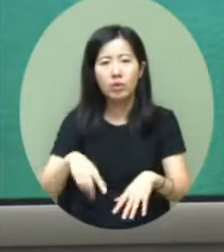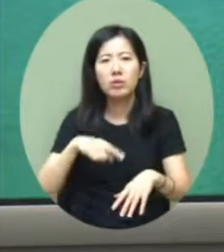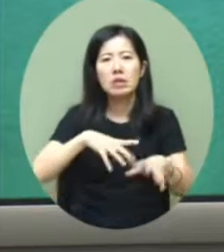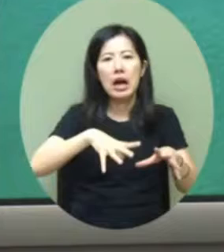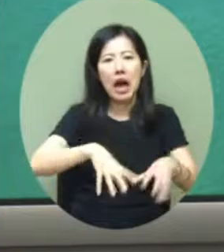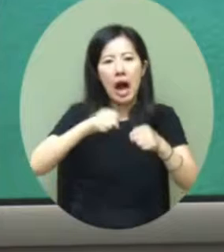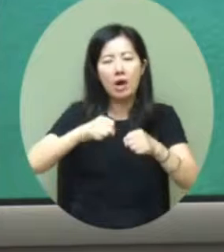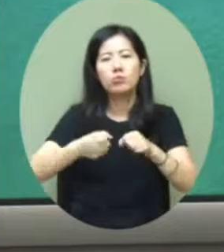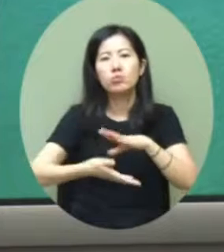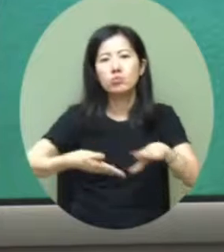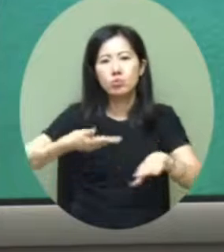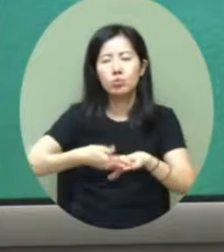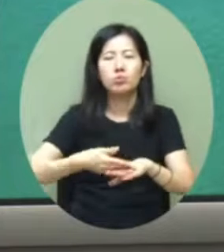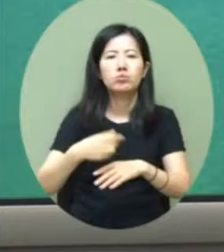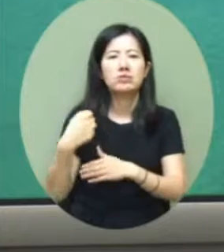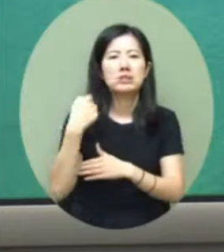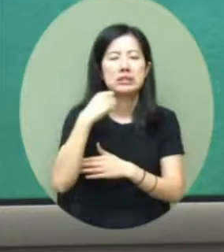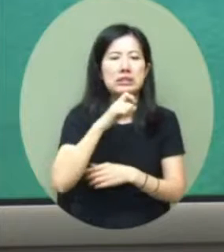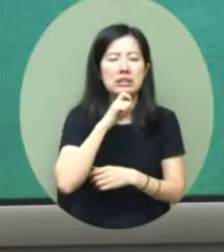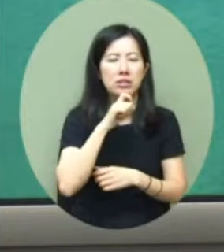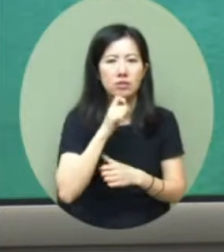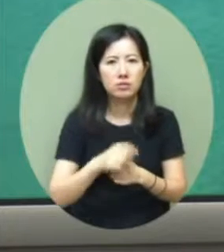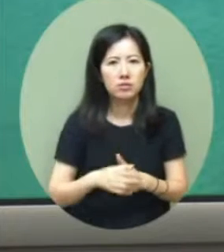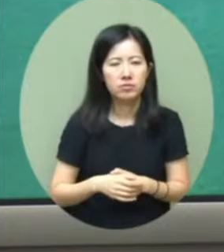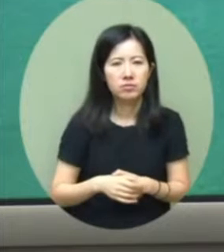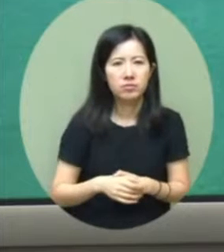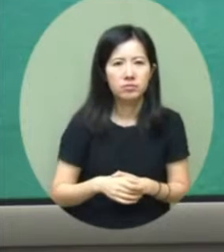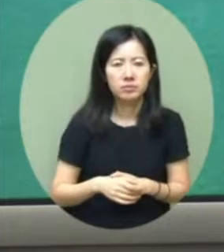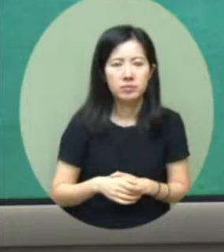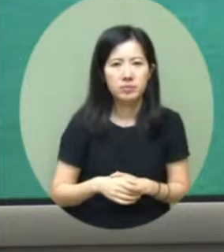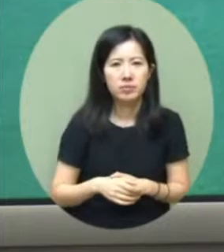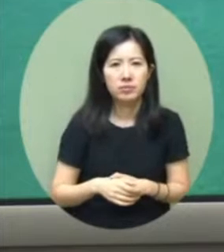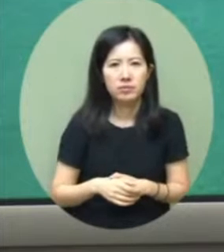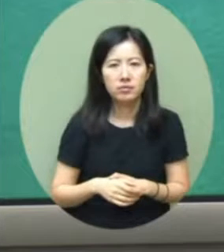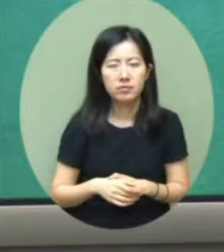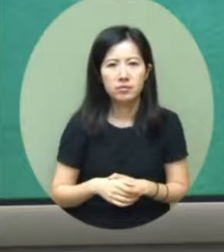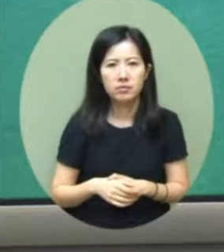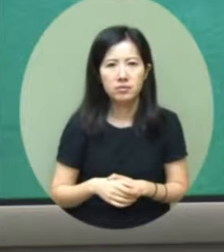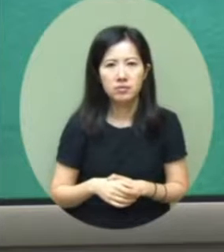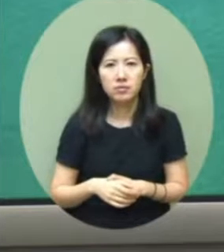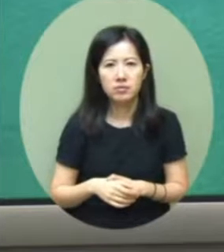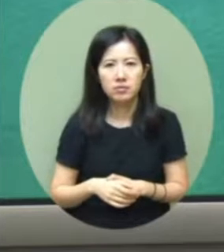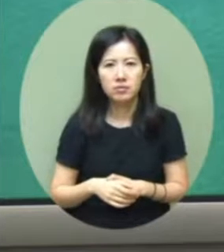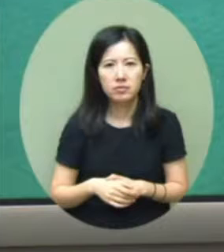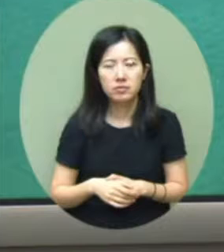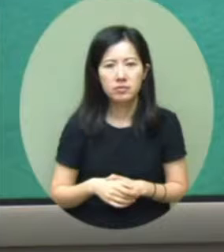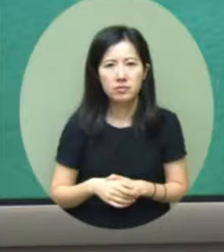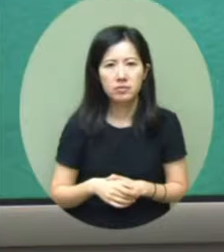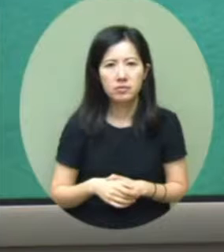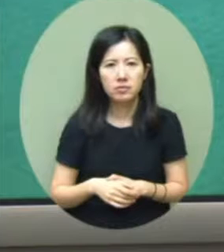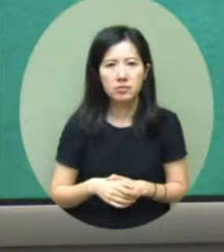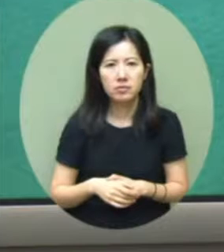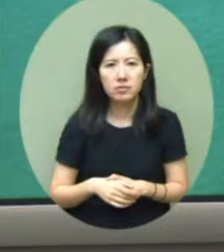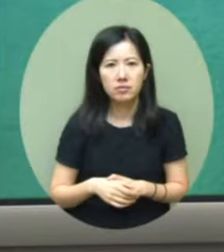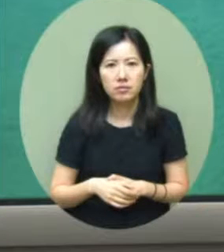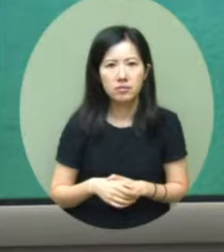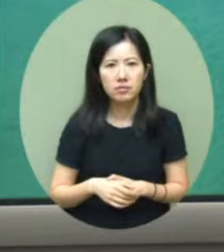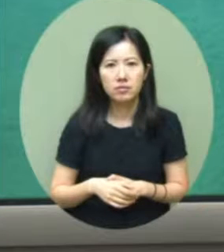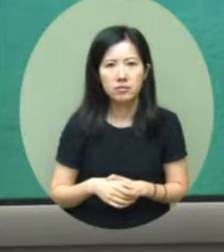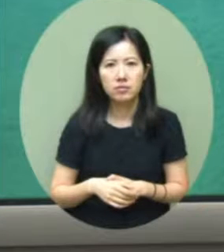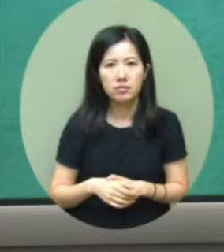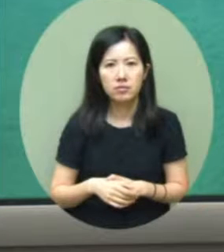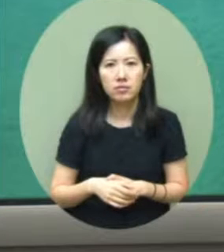I think we'll wait for an opportunity to inform the public about the